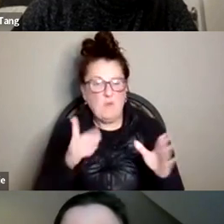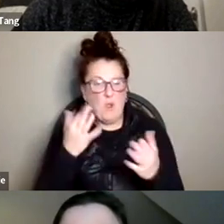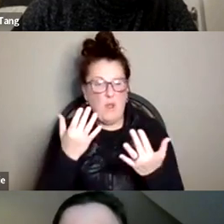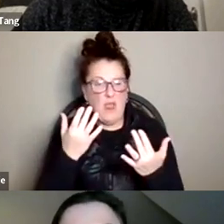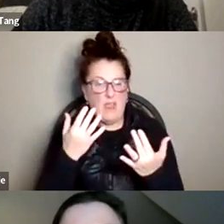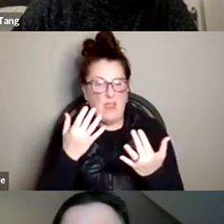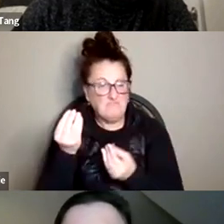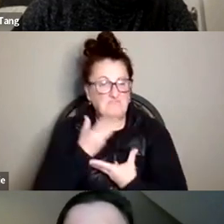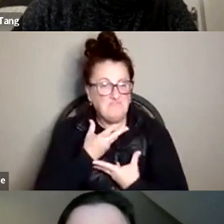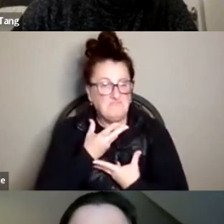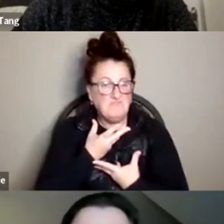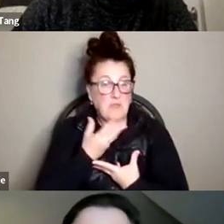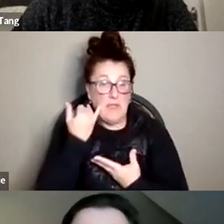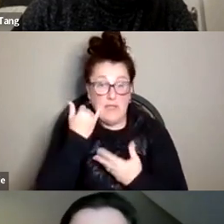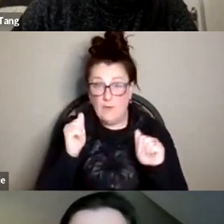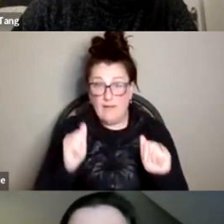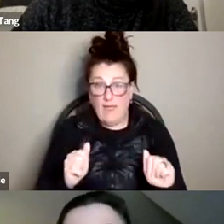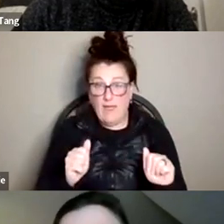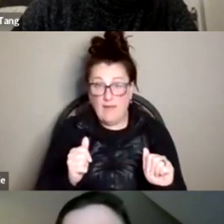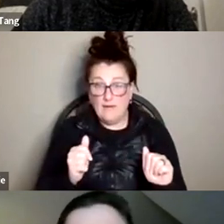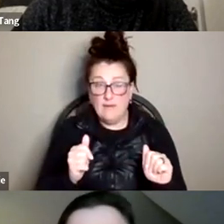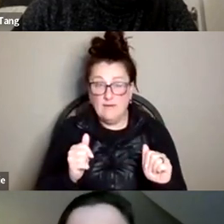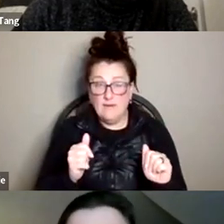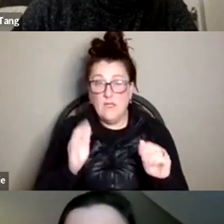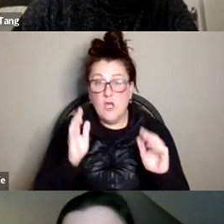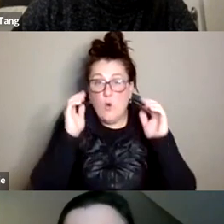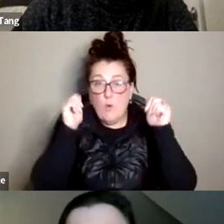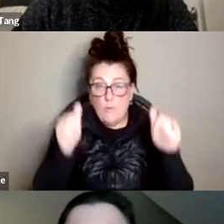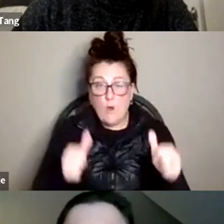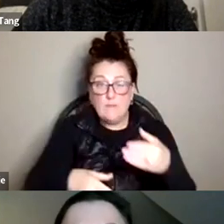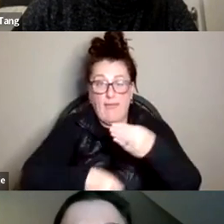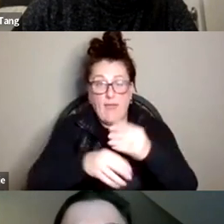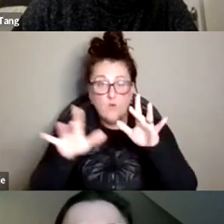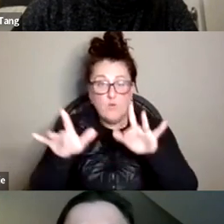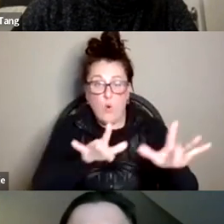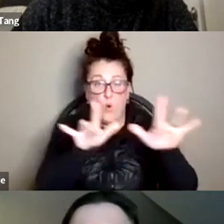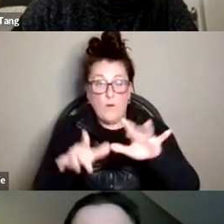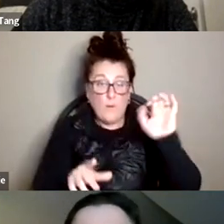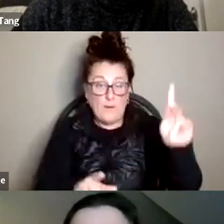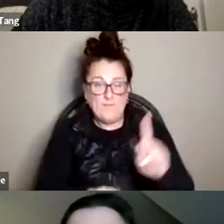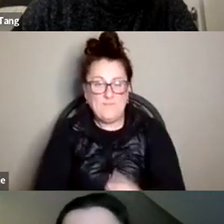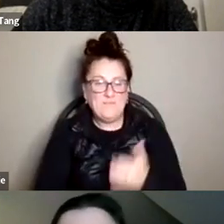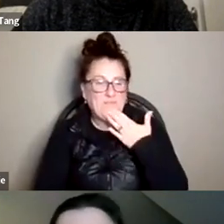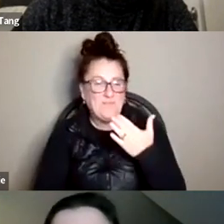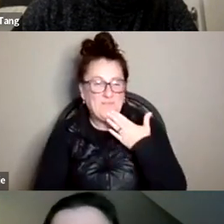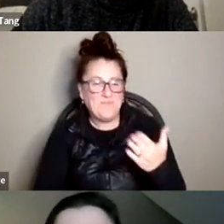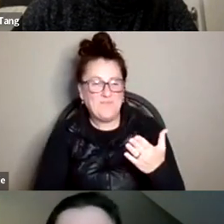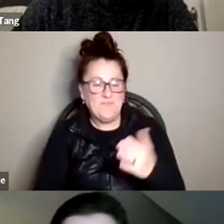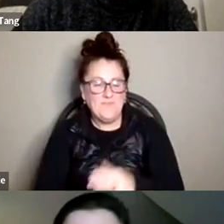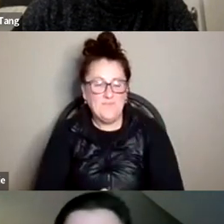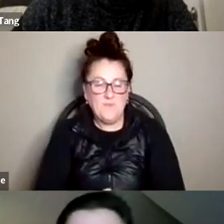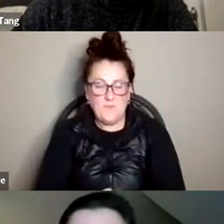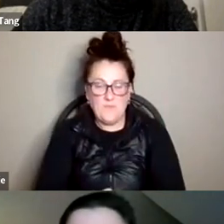And obviously, if we can, it'll be posted along with the recording if we can. Thank you for responding to that, Ms. Snyder. Thank